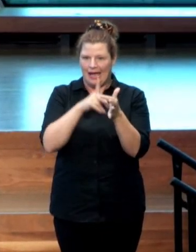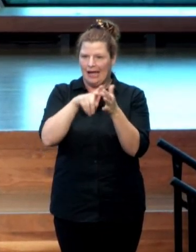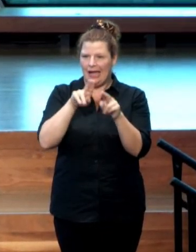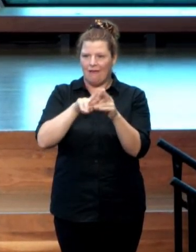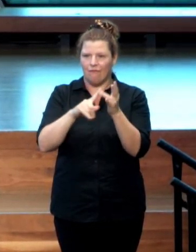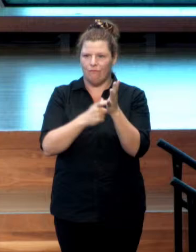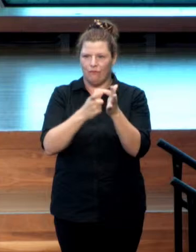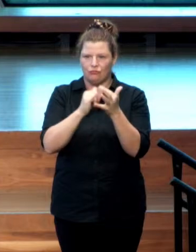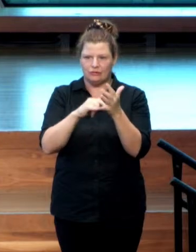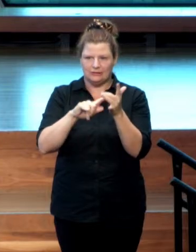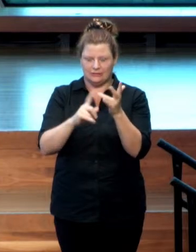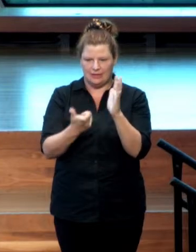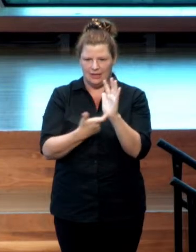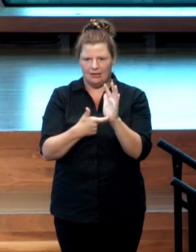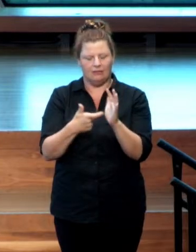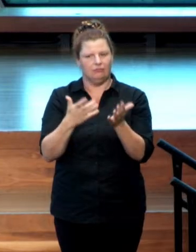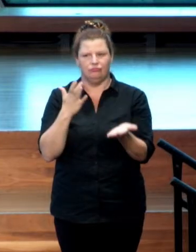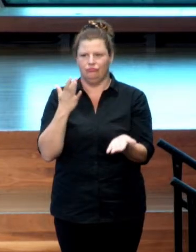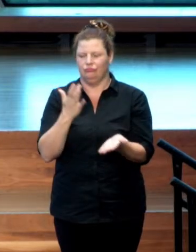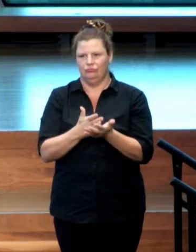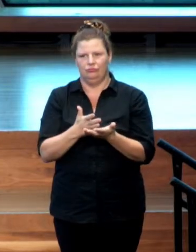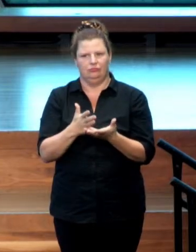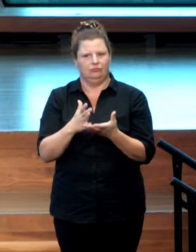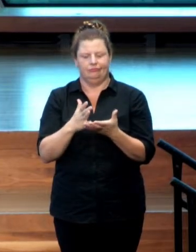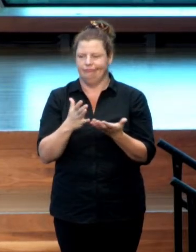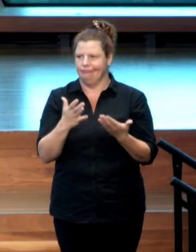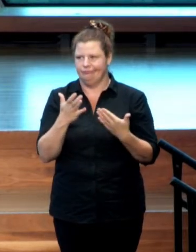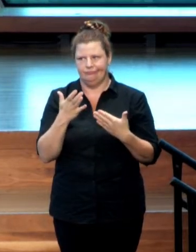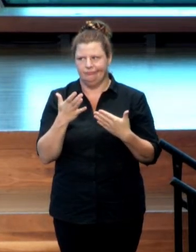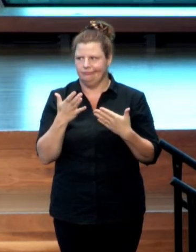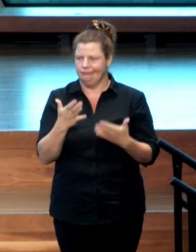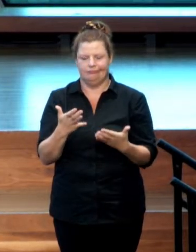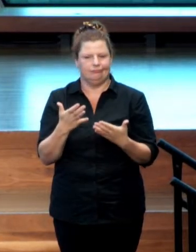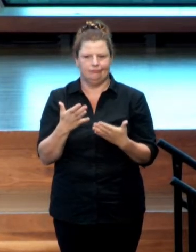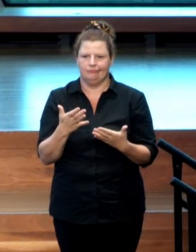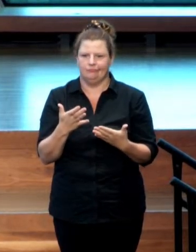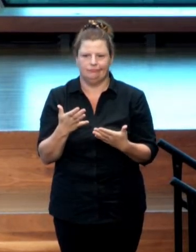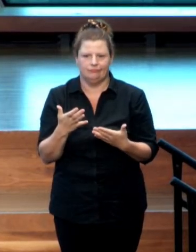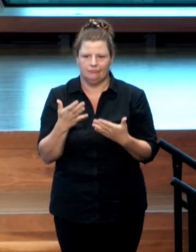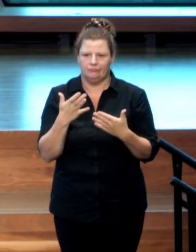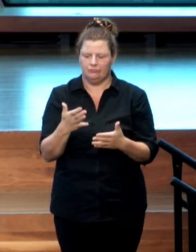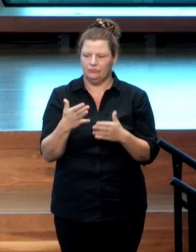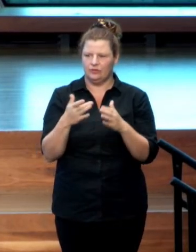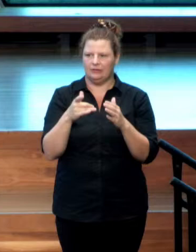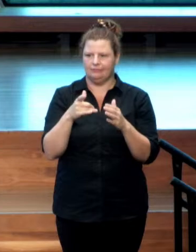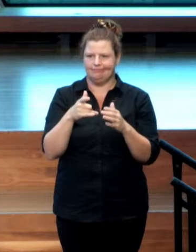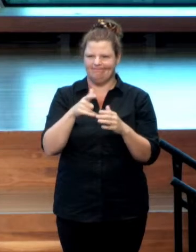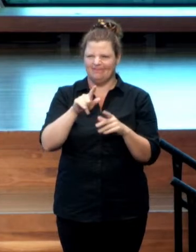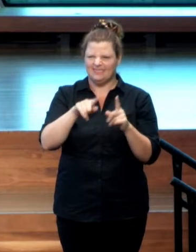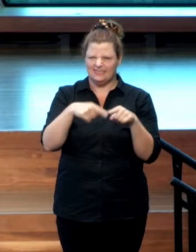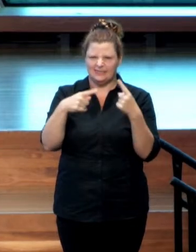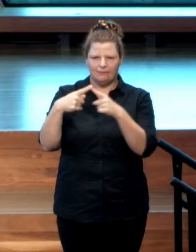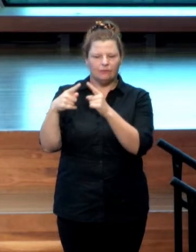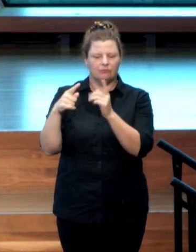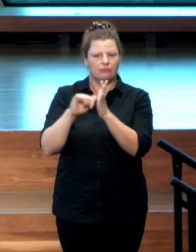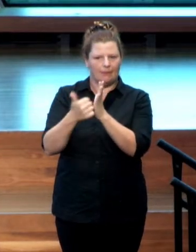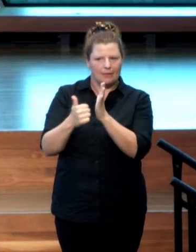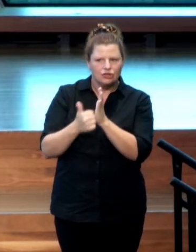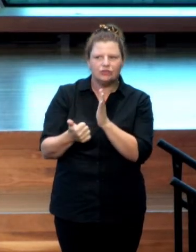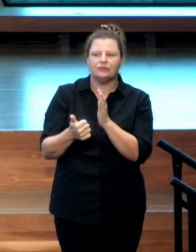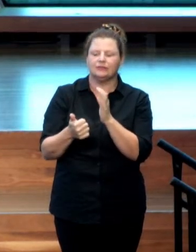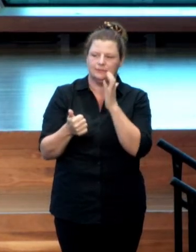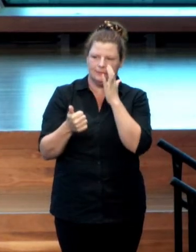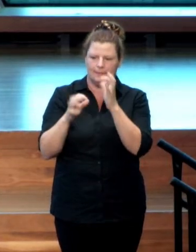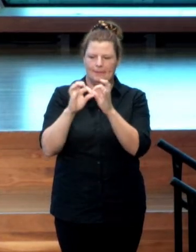I owe a huge debt of gratitude to publishers Ivor Endick and Nick Tapper at Giramondo, as well